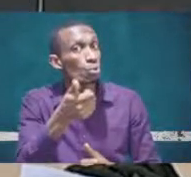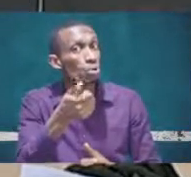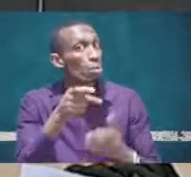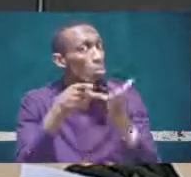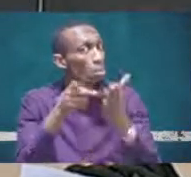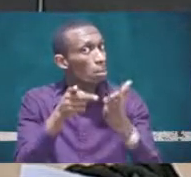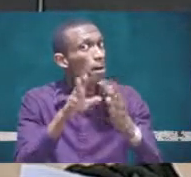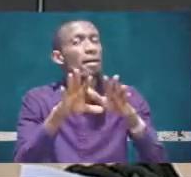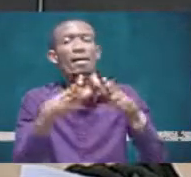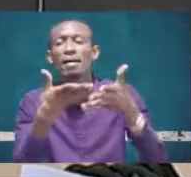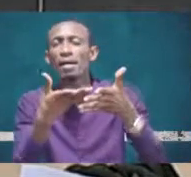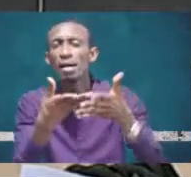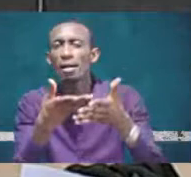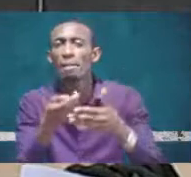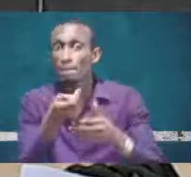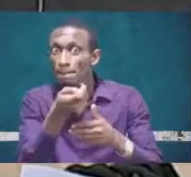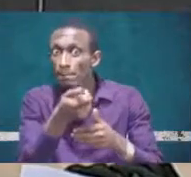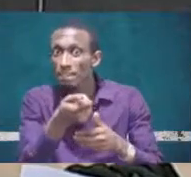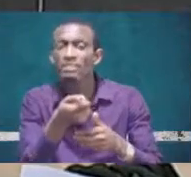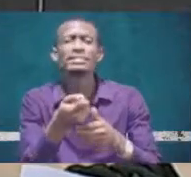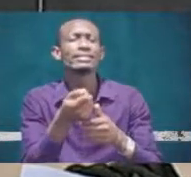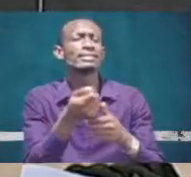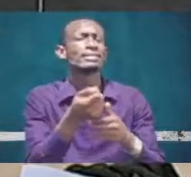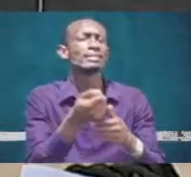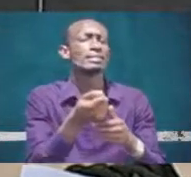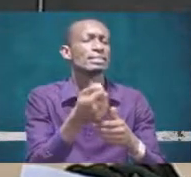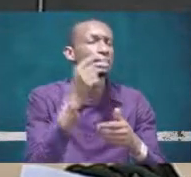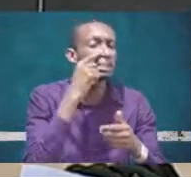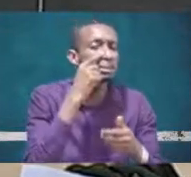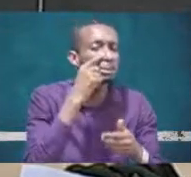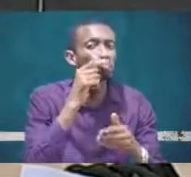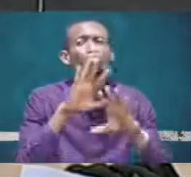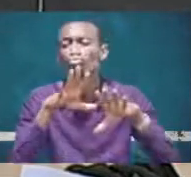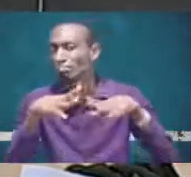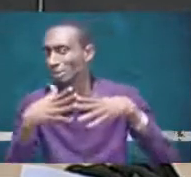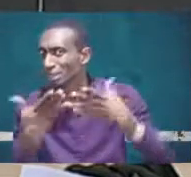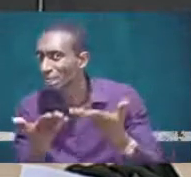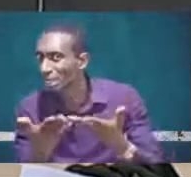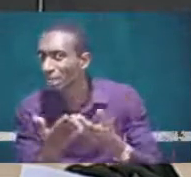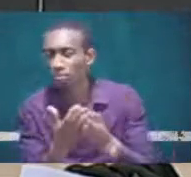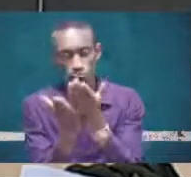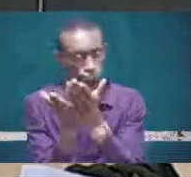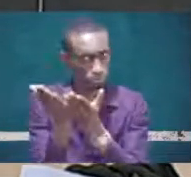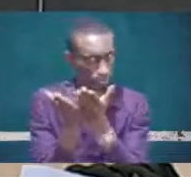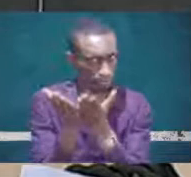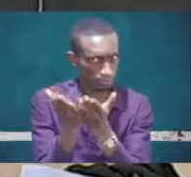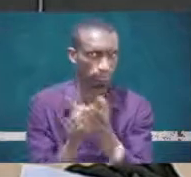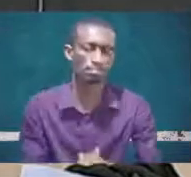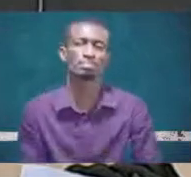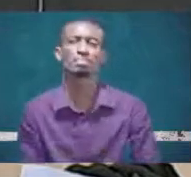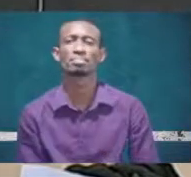and selling of goods and services. A transaction involves buying and selling of goods.